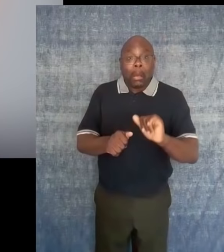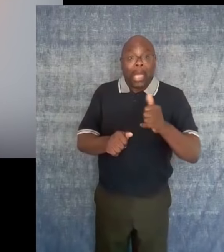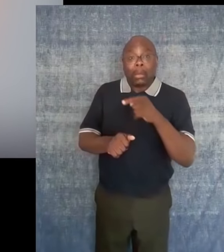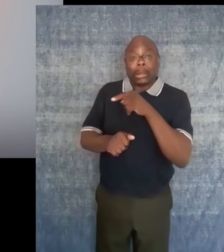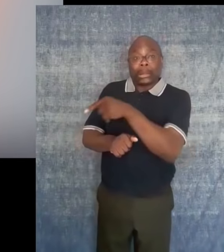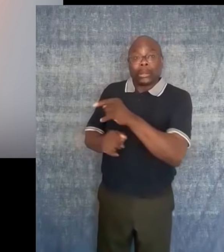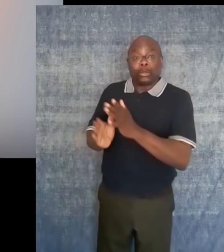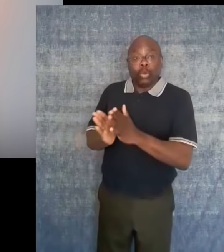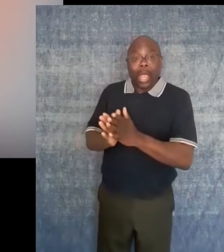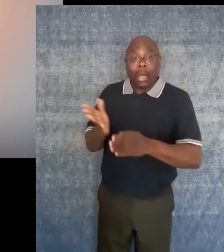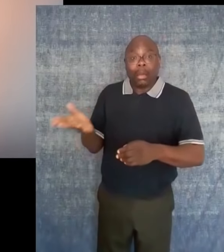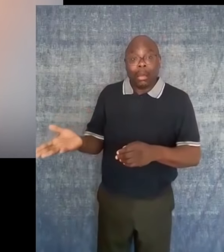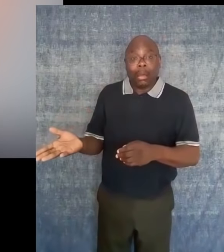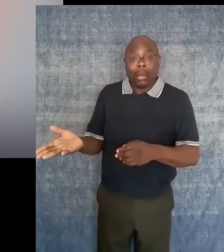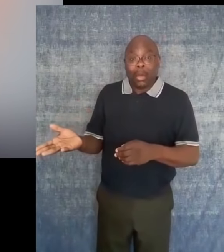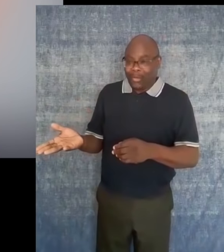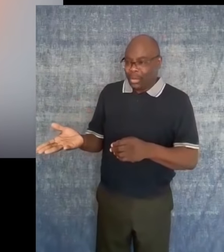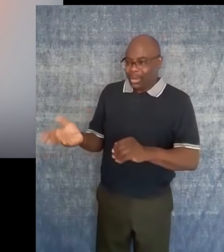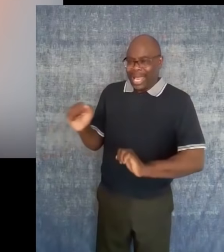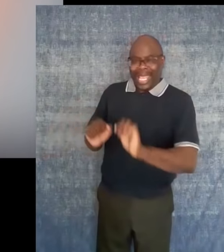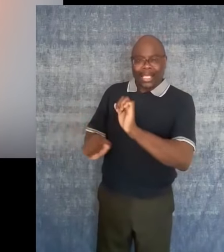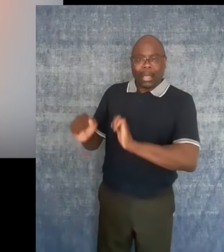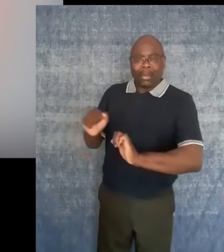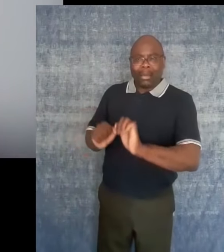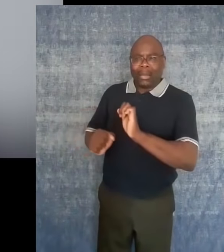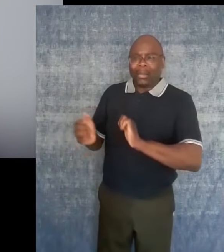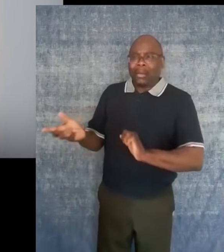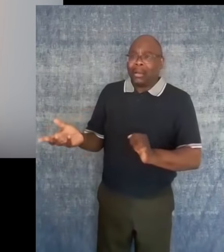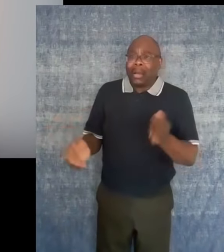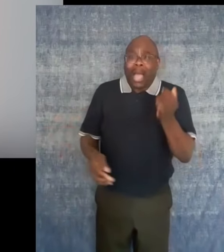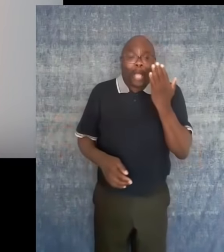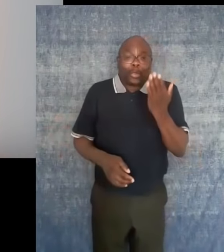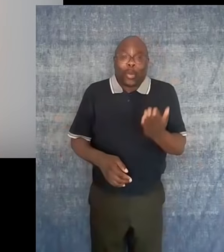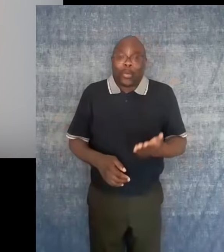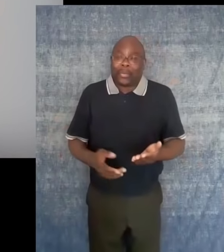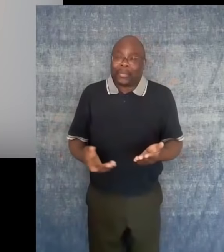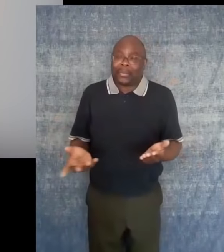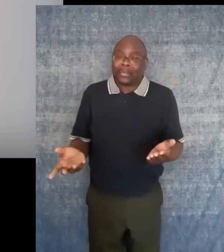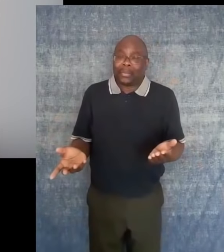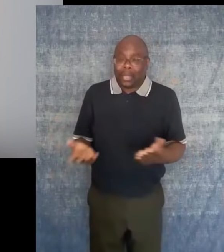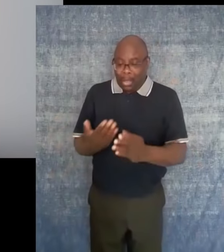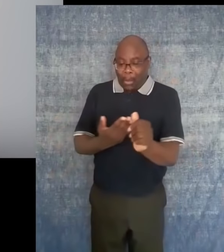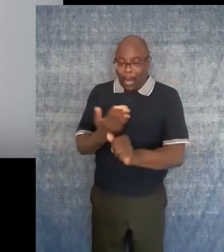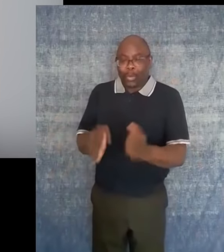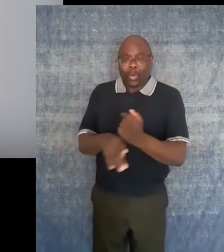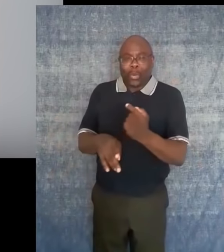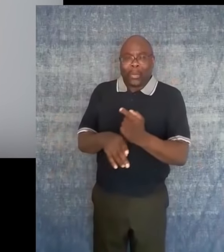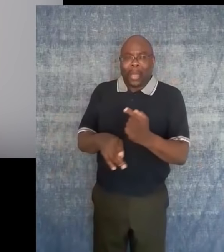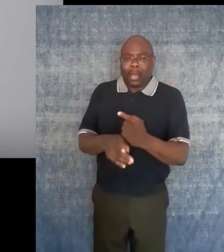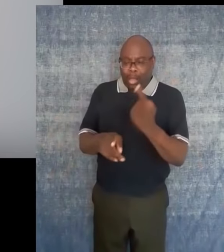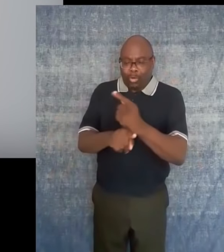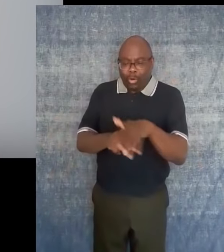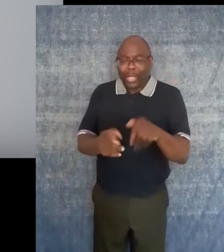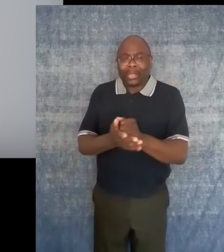prayer of a cleaner? I don't know. The Bible talks about a